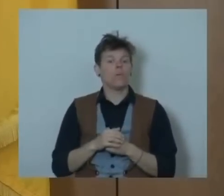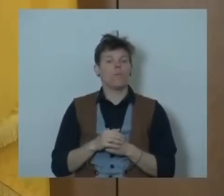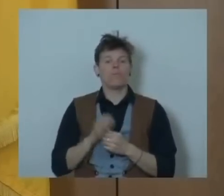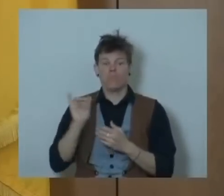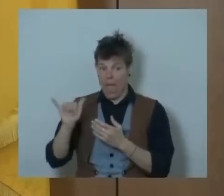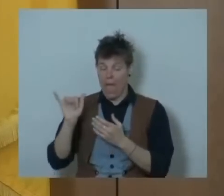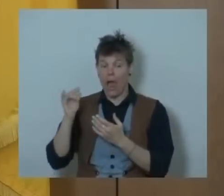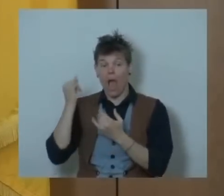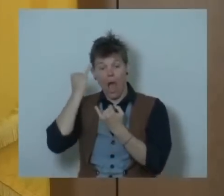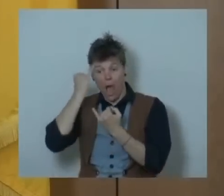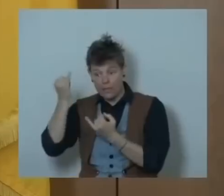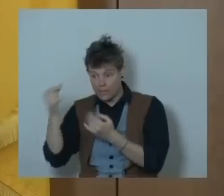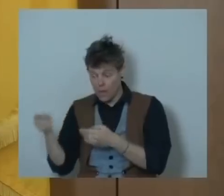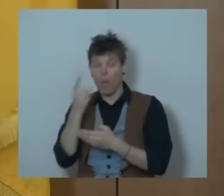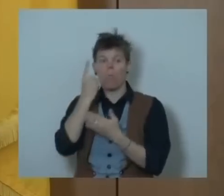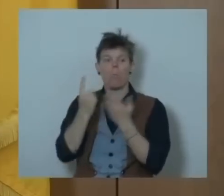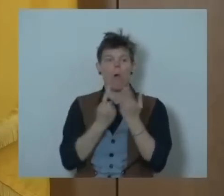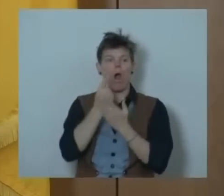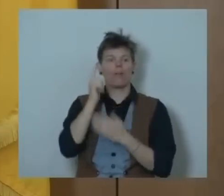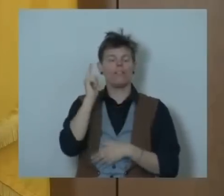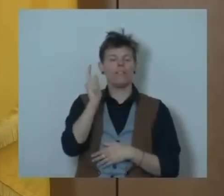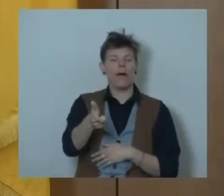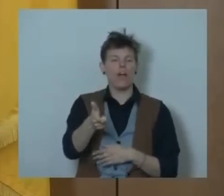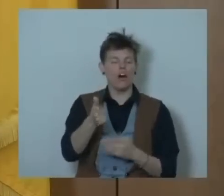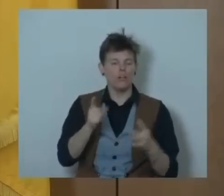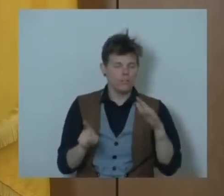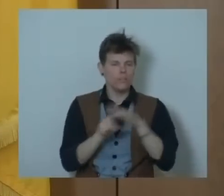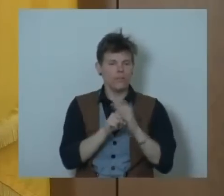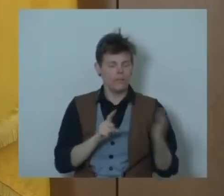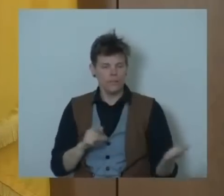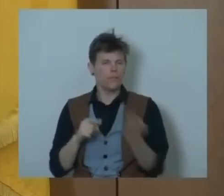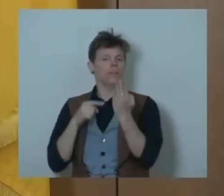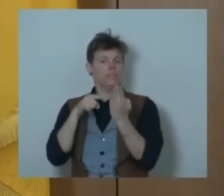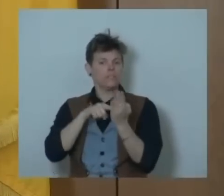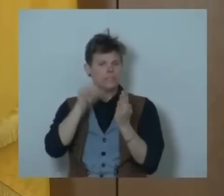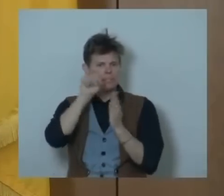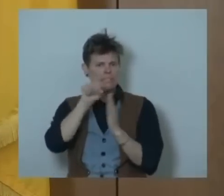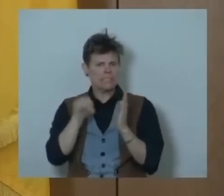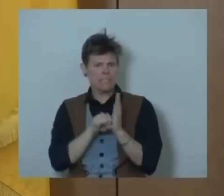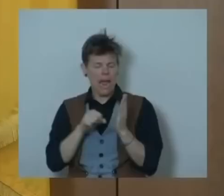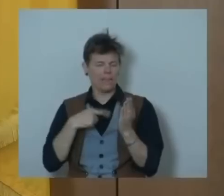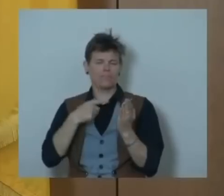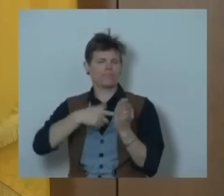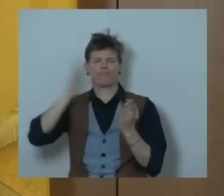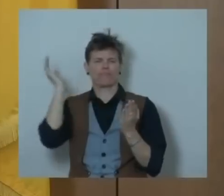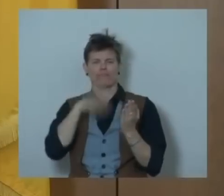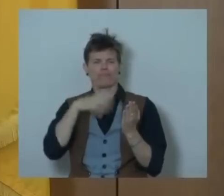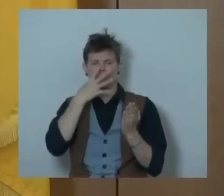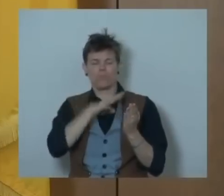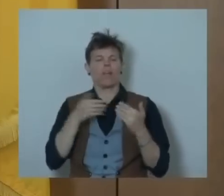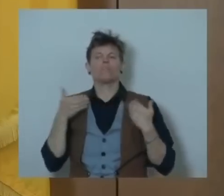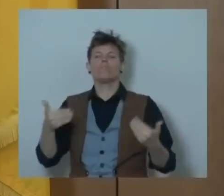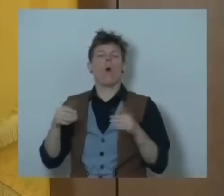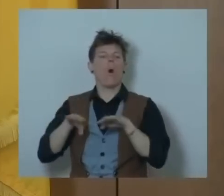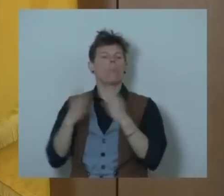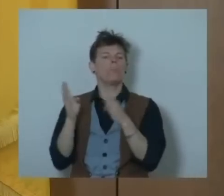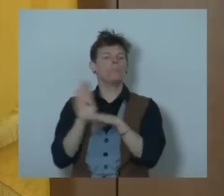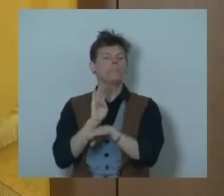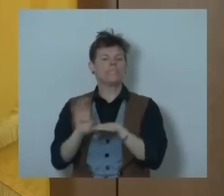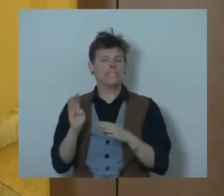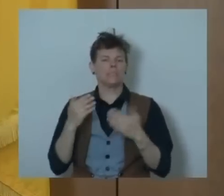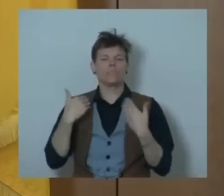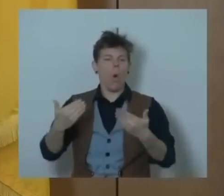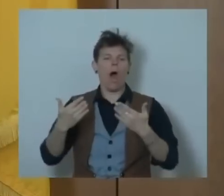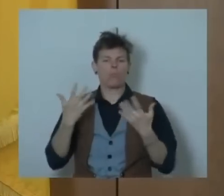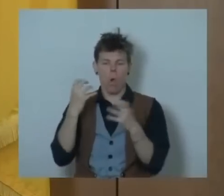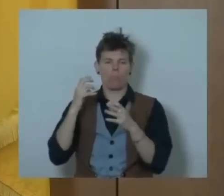guidance to ignore it and just open up, get ready to open up your states. And